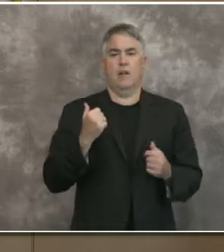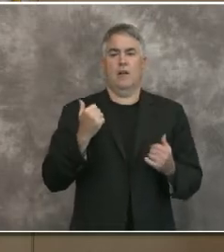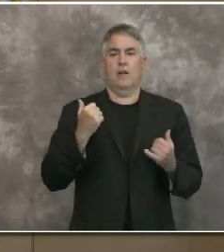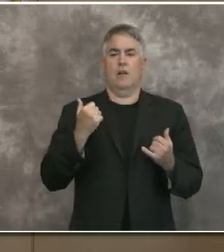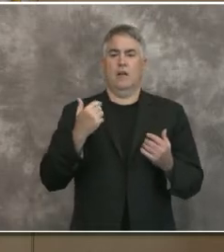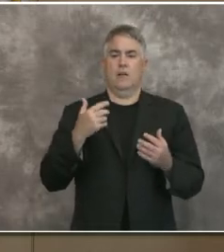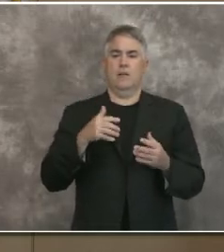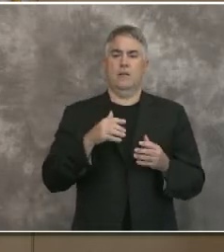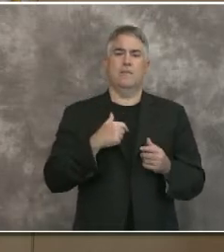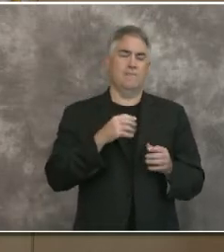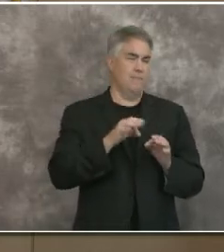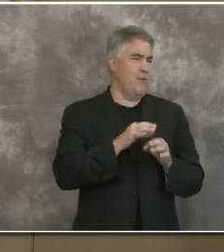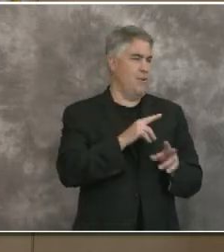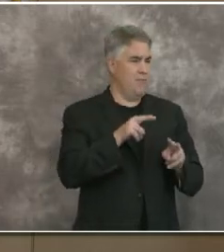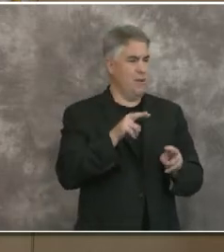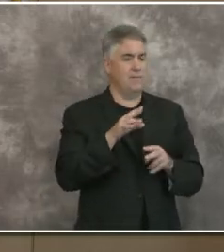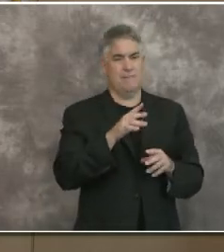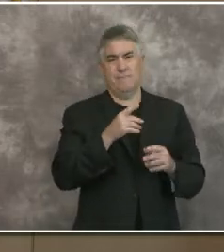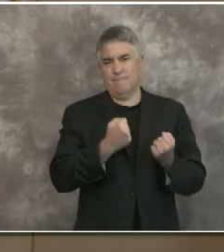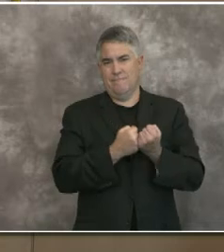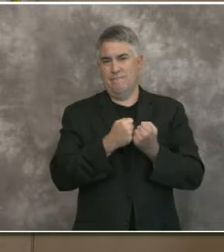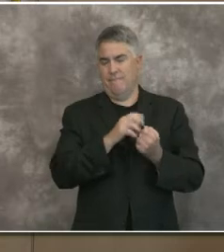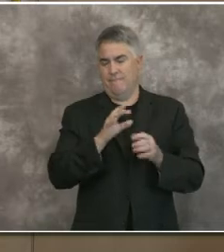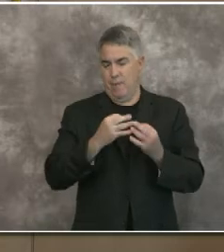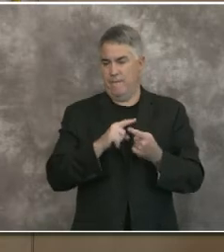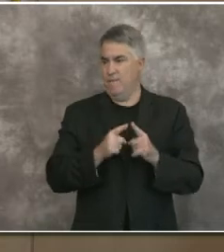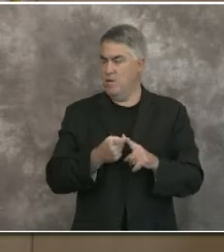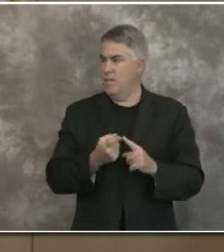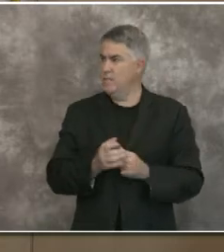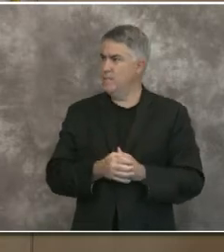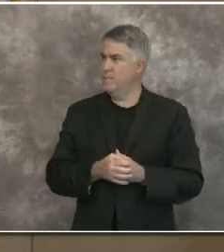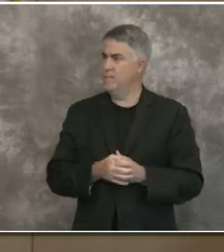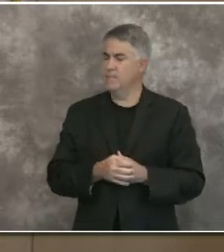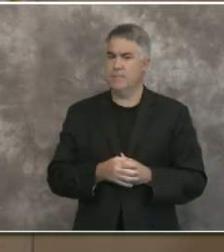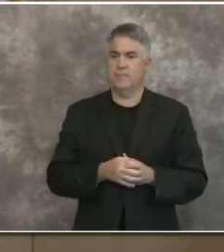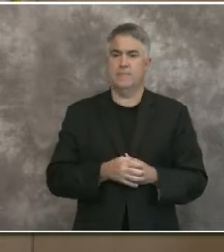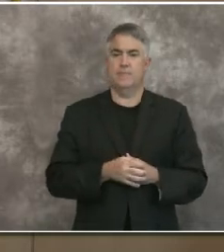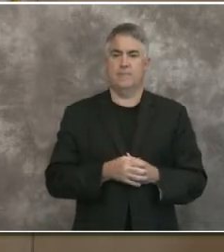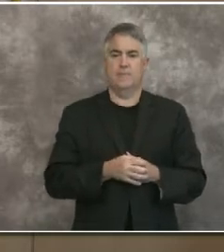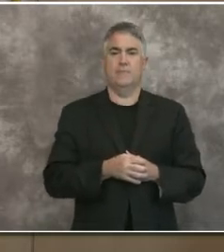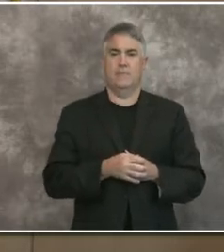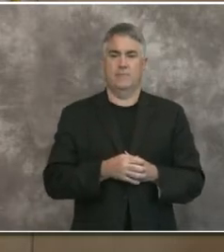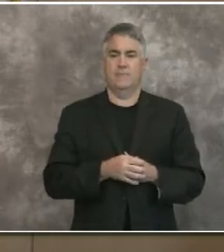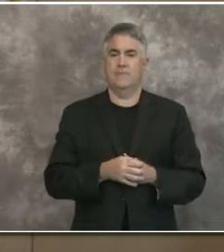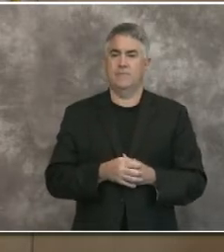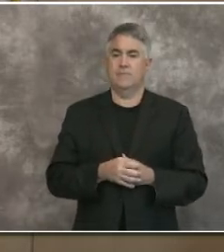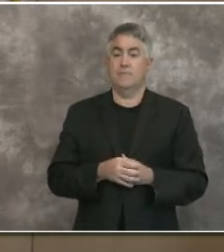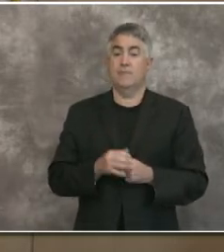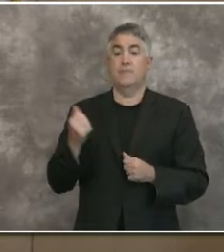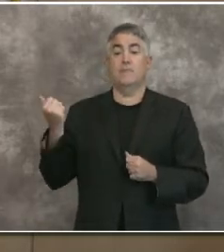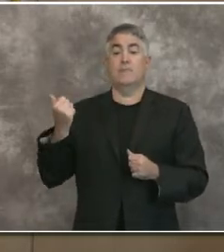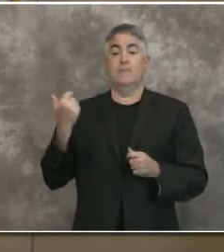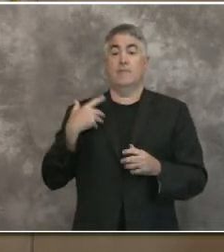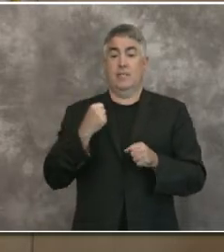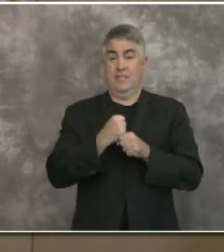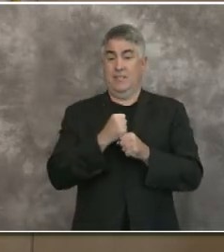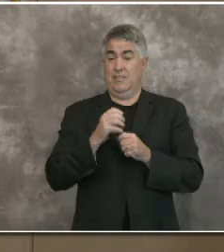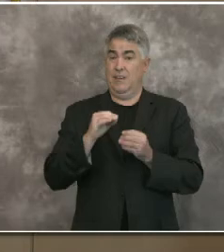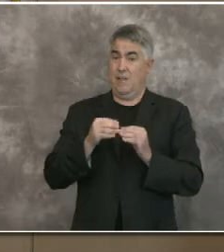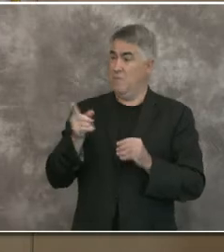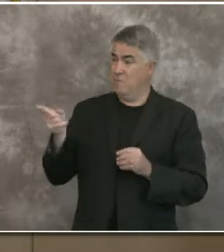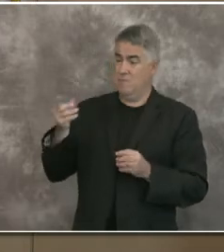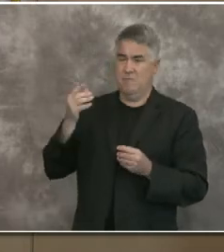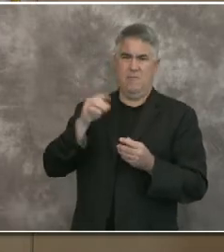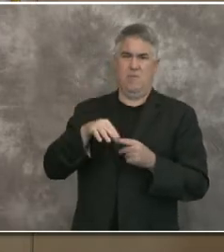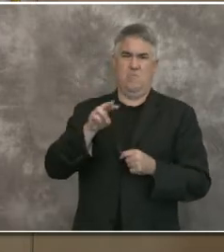their lives to COVID-19. So all of our statistics can be found on our website, which is at the bottom of